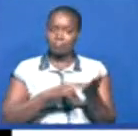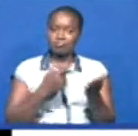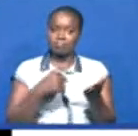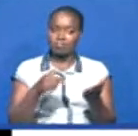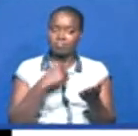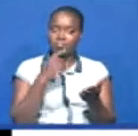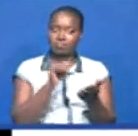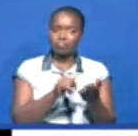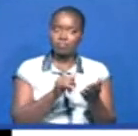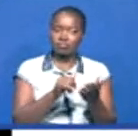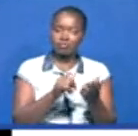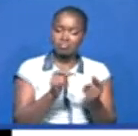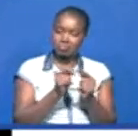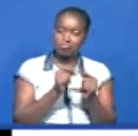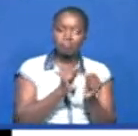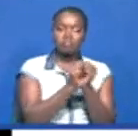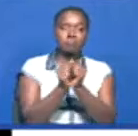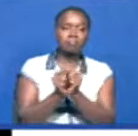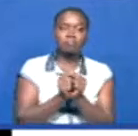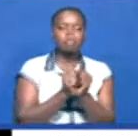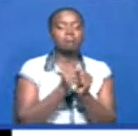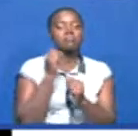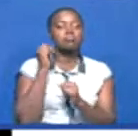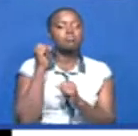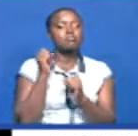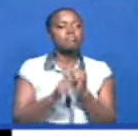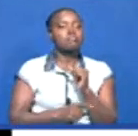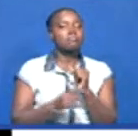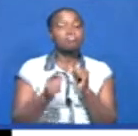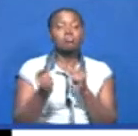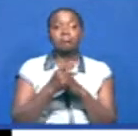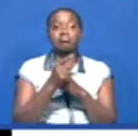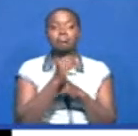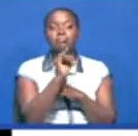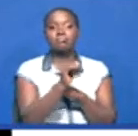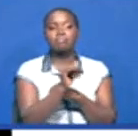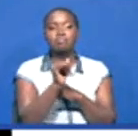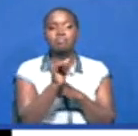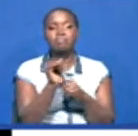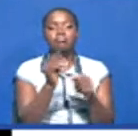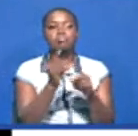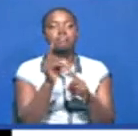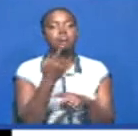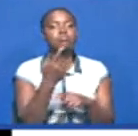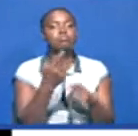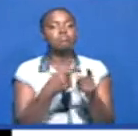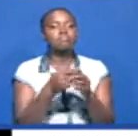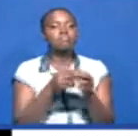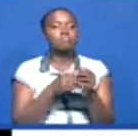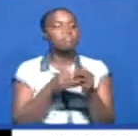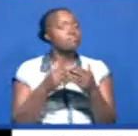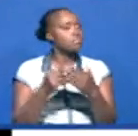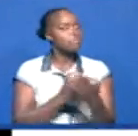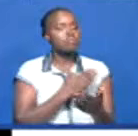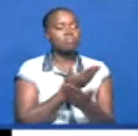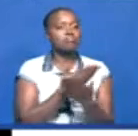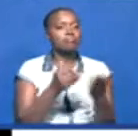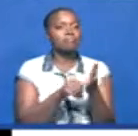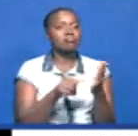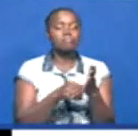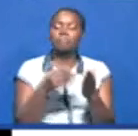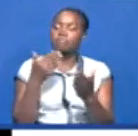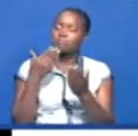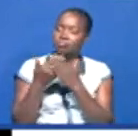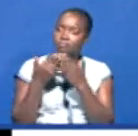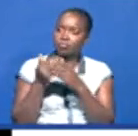the pains together and make sure by January 1st we are ready, because that is how we can then rid our country of this menace. Thank you very much, Flora